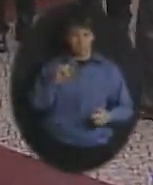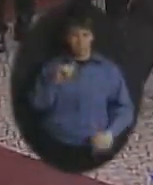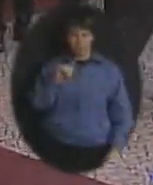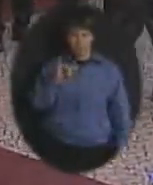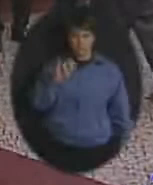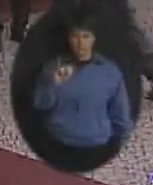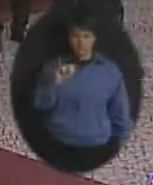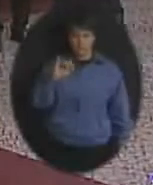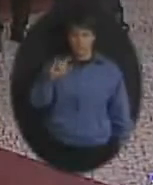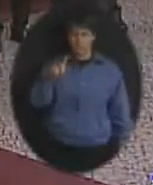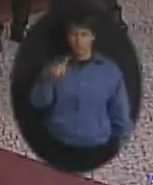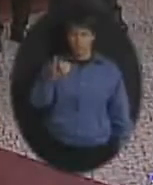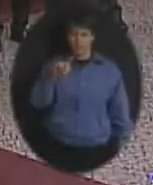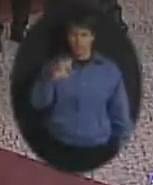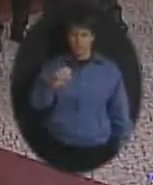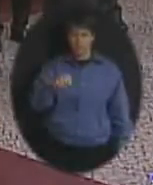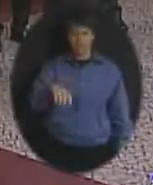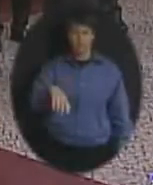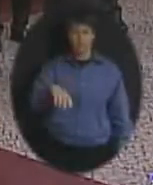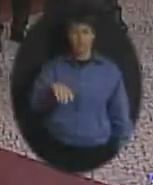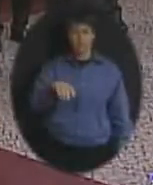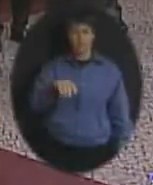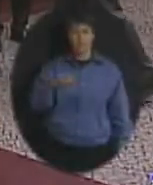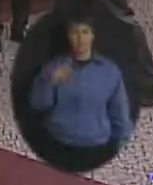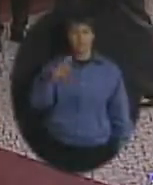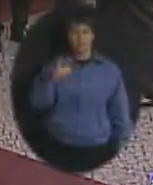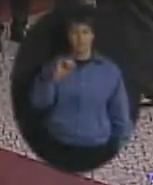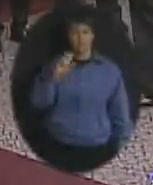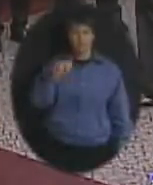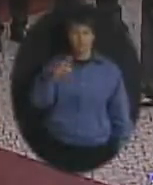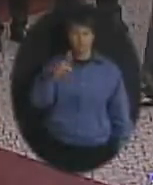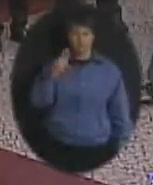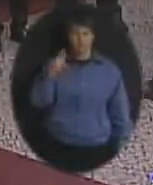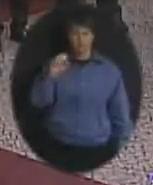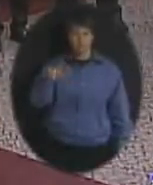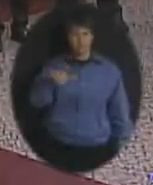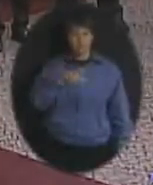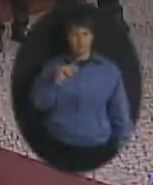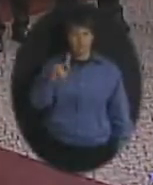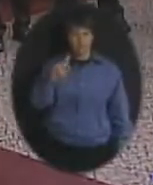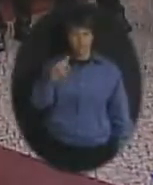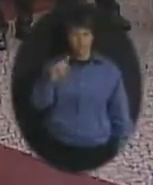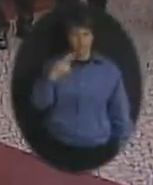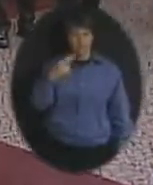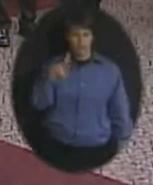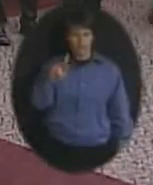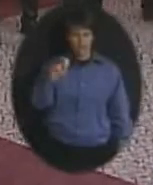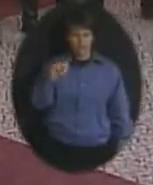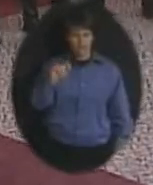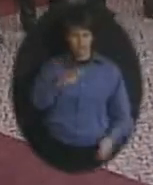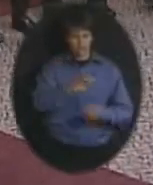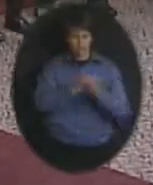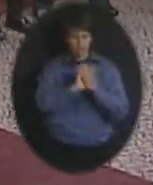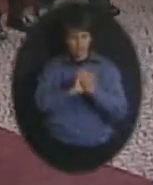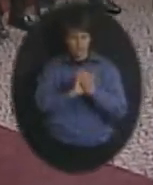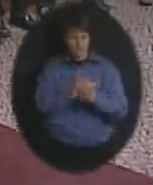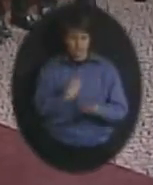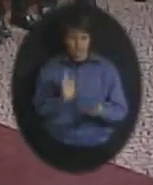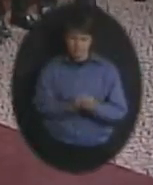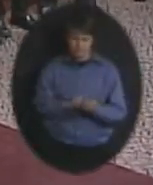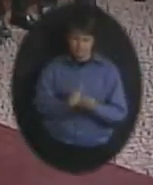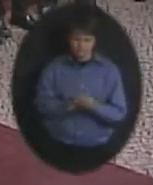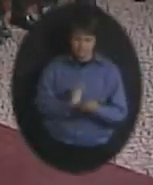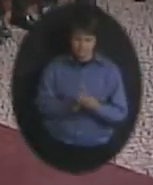Music, Drake Rapu, Brandon Russell, and Kenneth Kent. Congratulations to each of you.